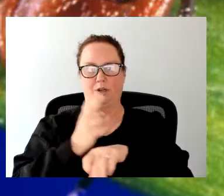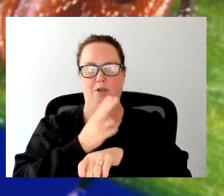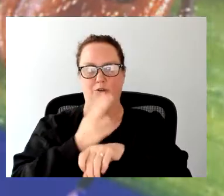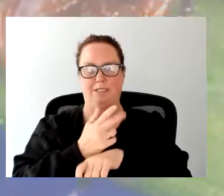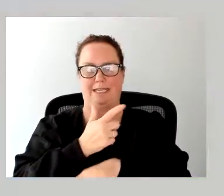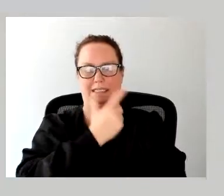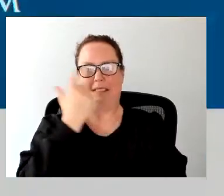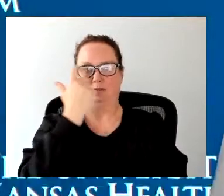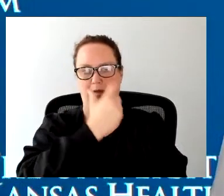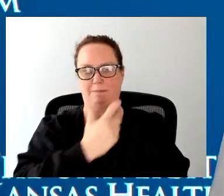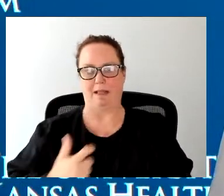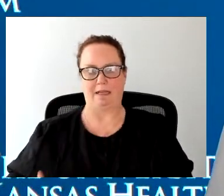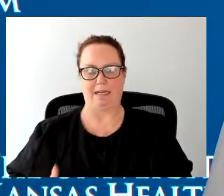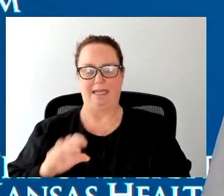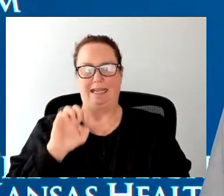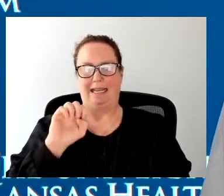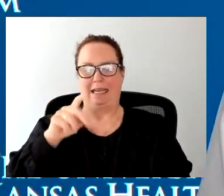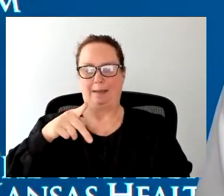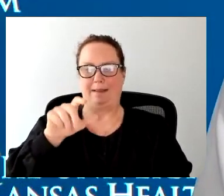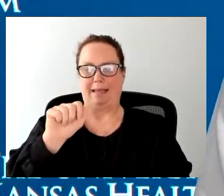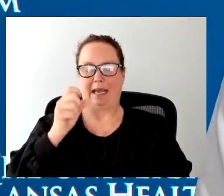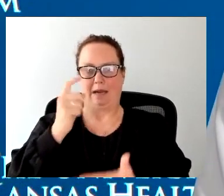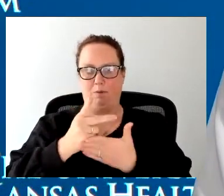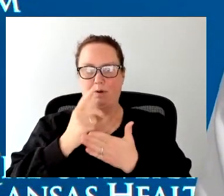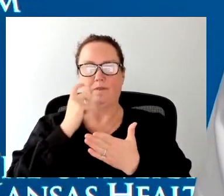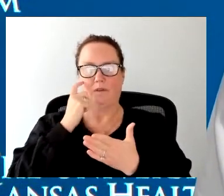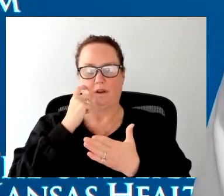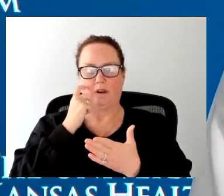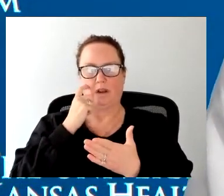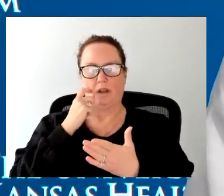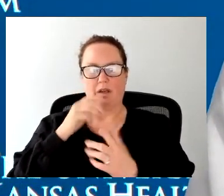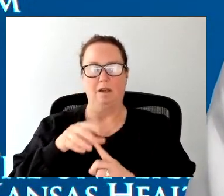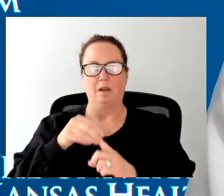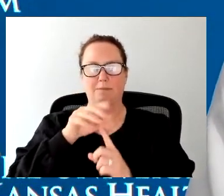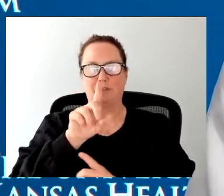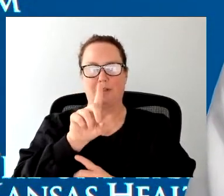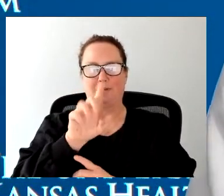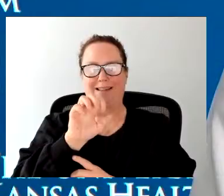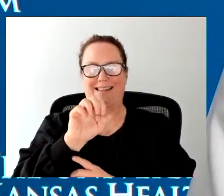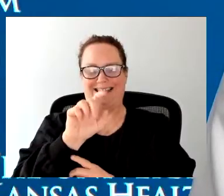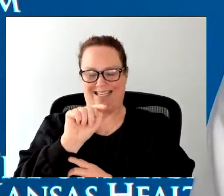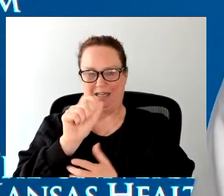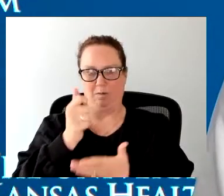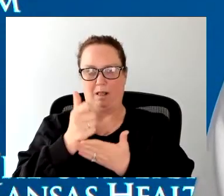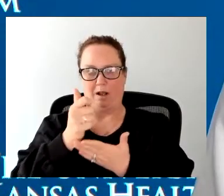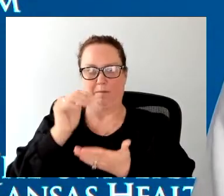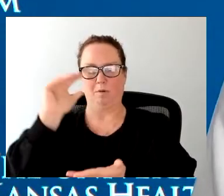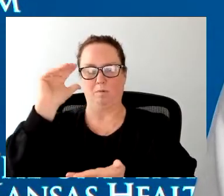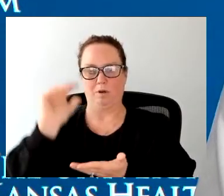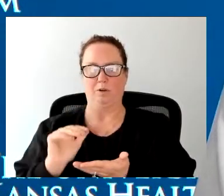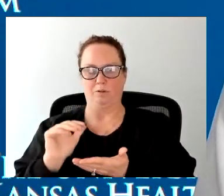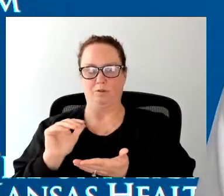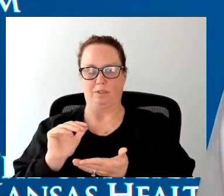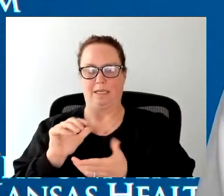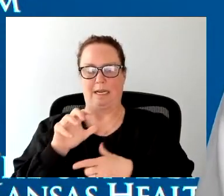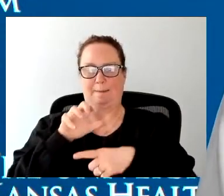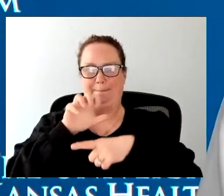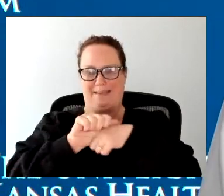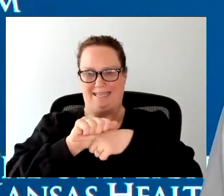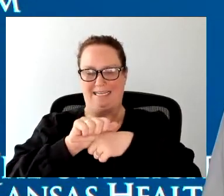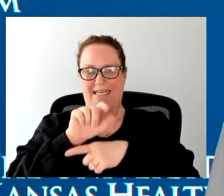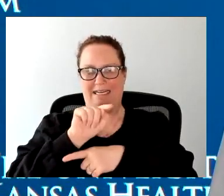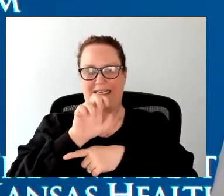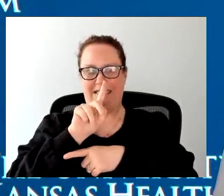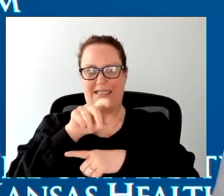repellent that is EPA approved, especially with the DEET component, will help reduce your chance of getting bit or having those ticks